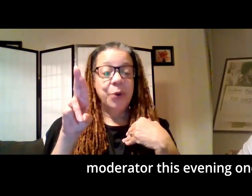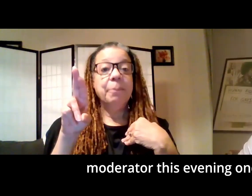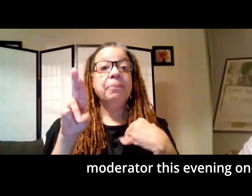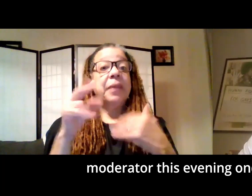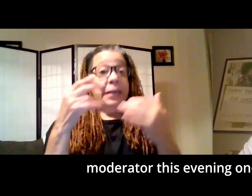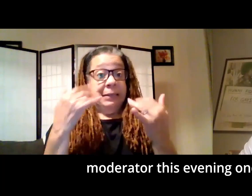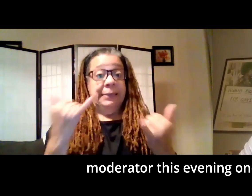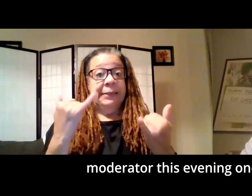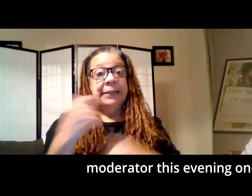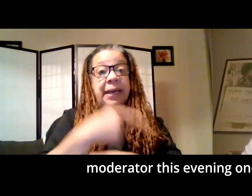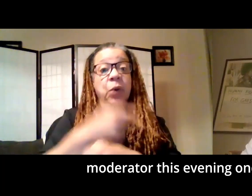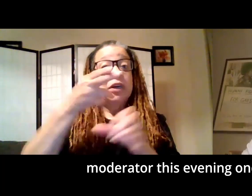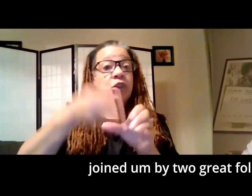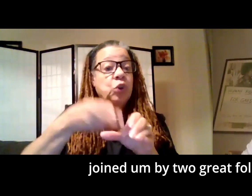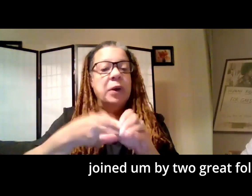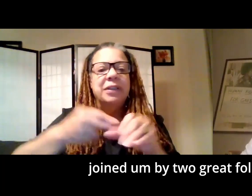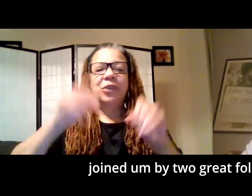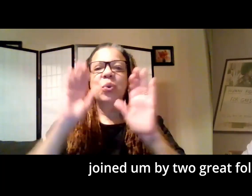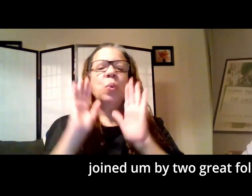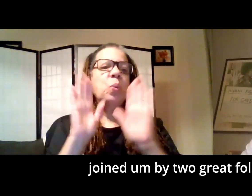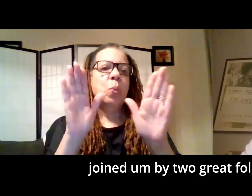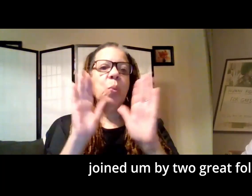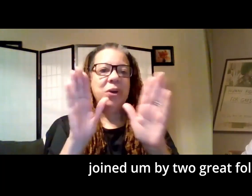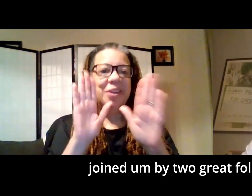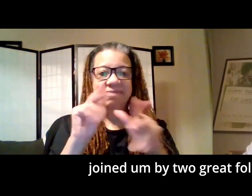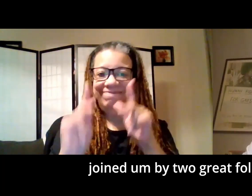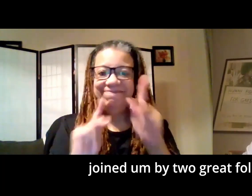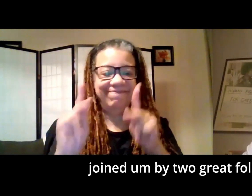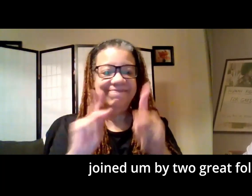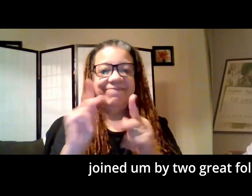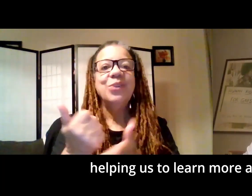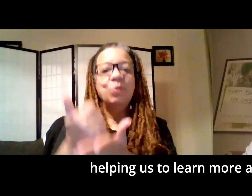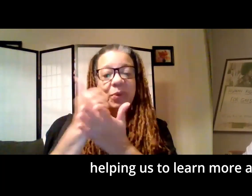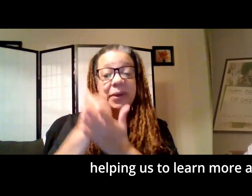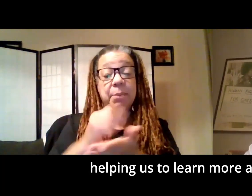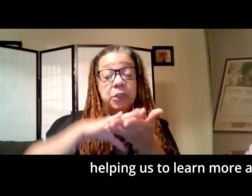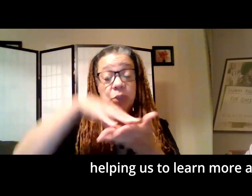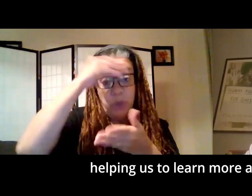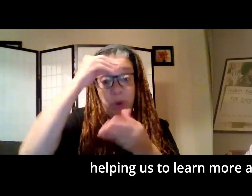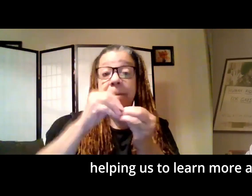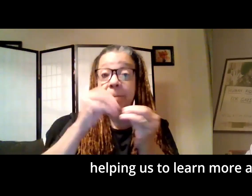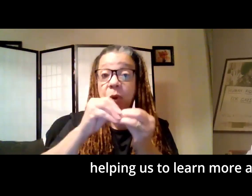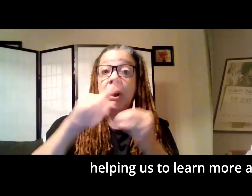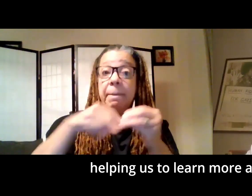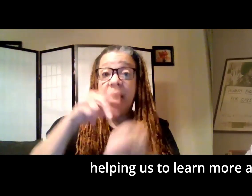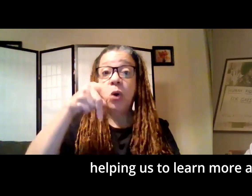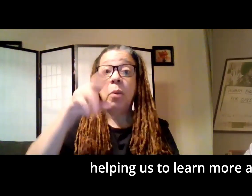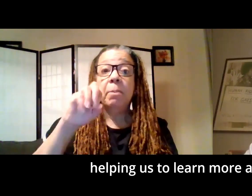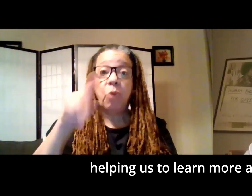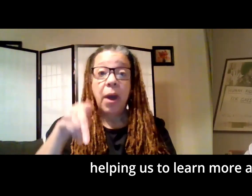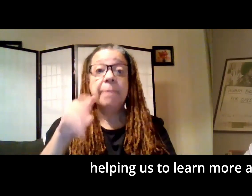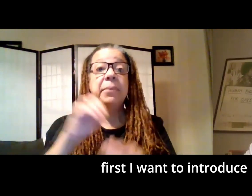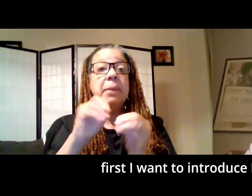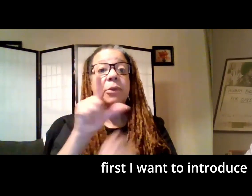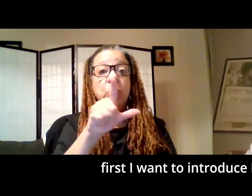joined by two great folks who will be helping us to learn more about Prop 29. First,